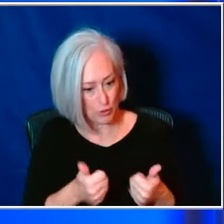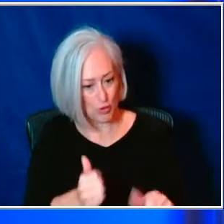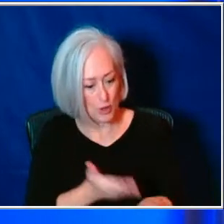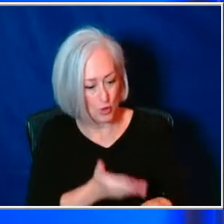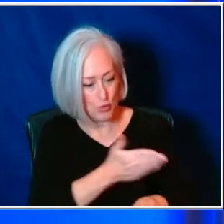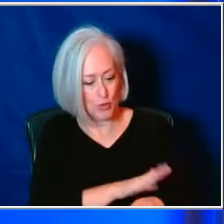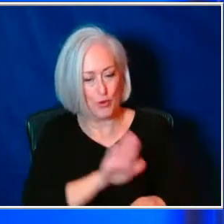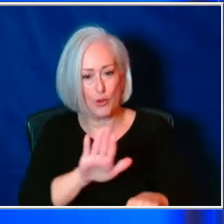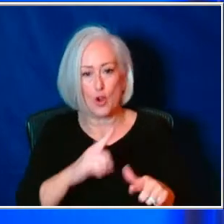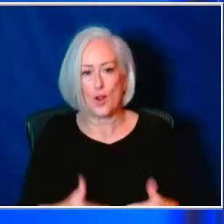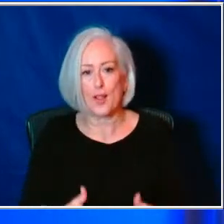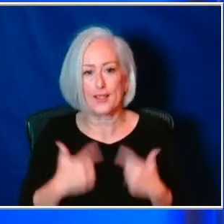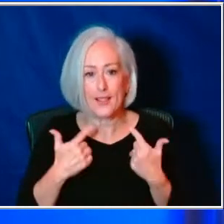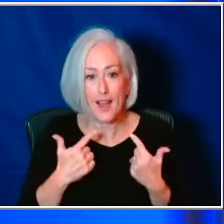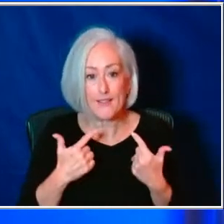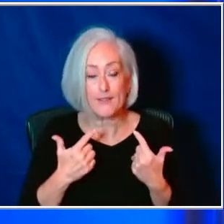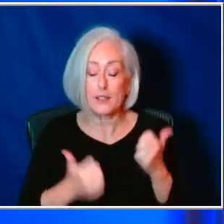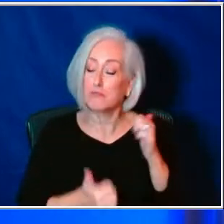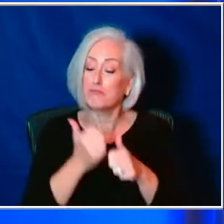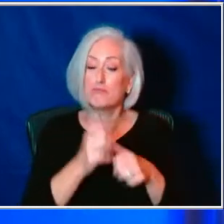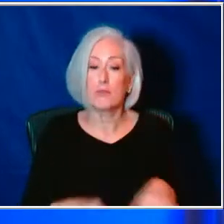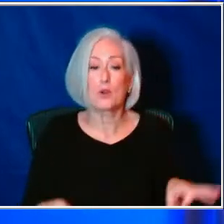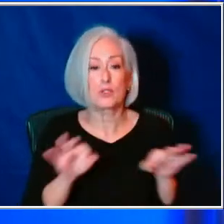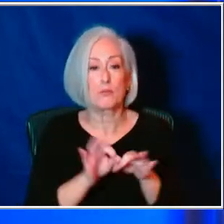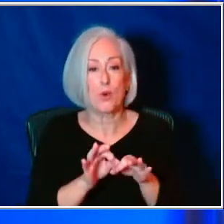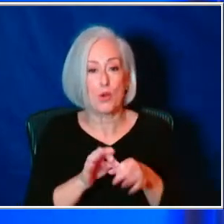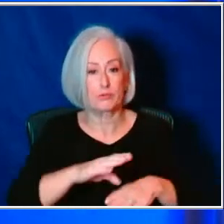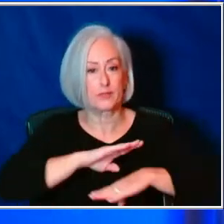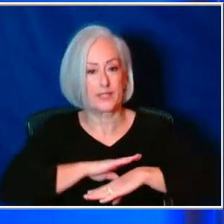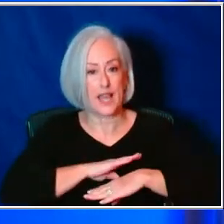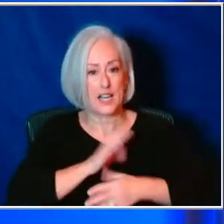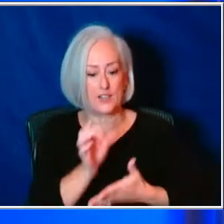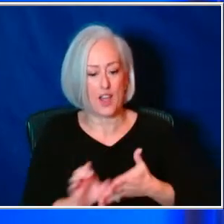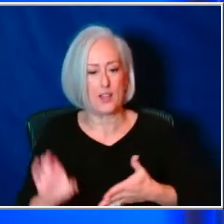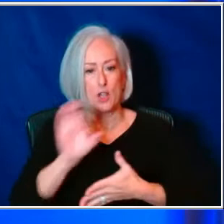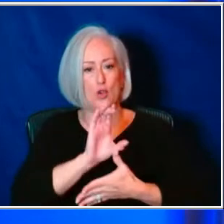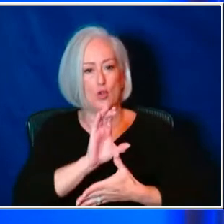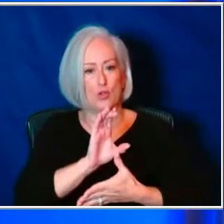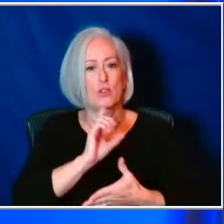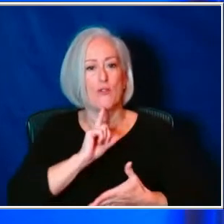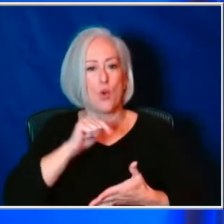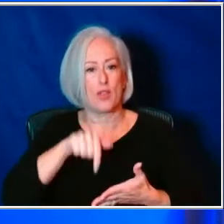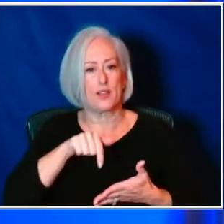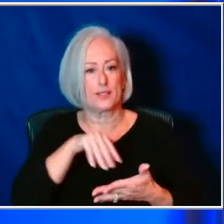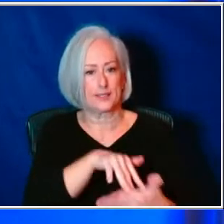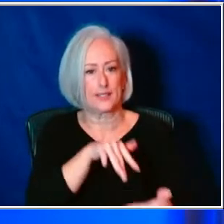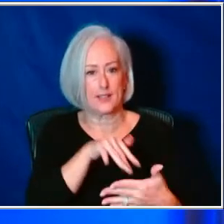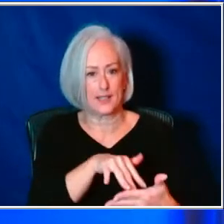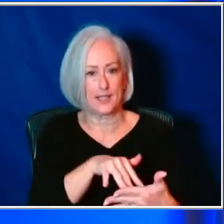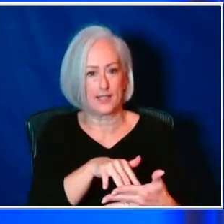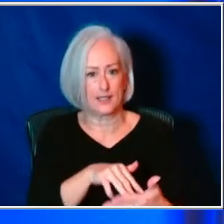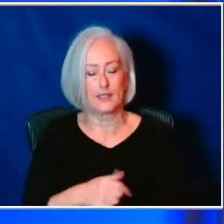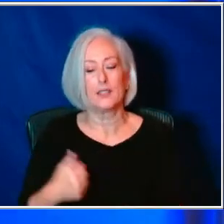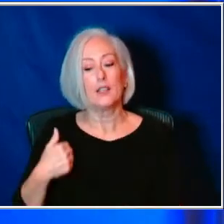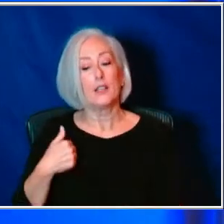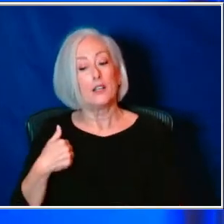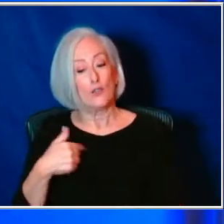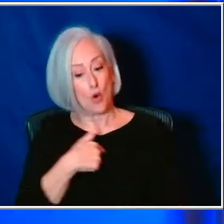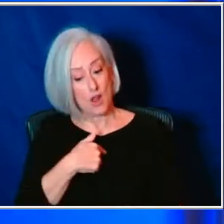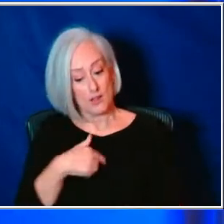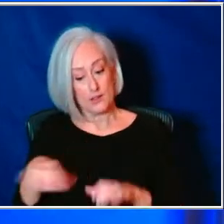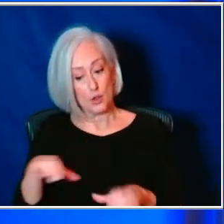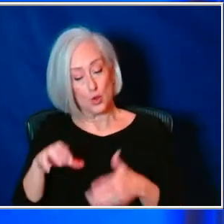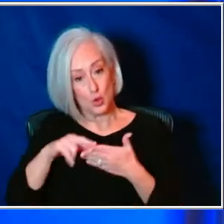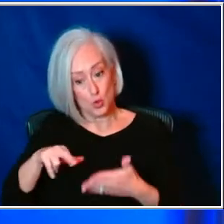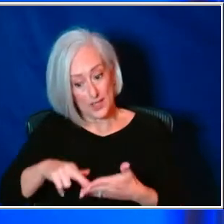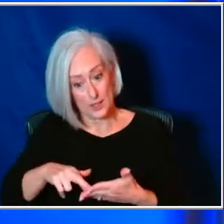and more importantly, she met the criteria for inclusion into the study. So those of us who do research design our